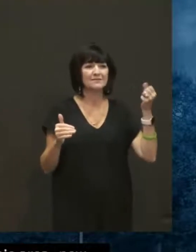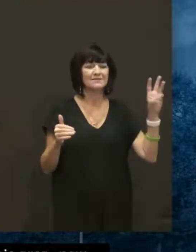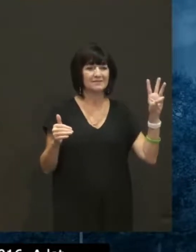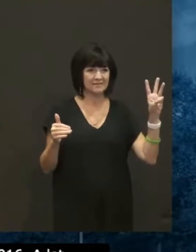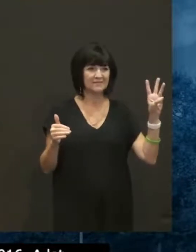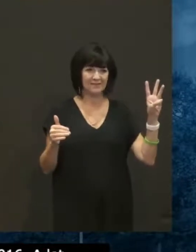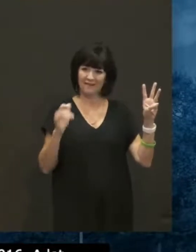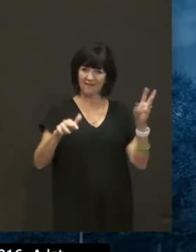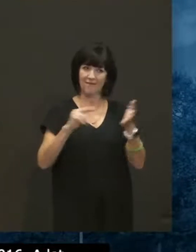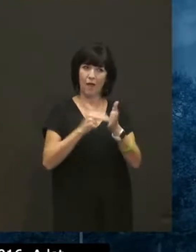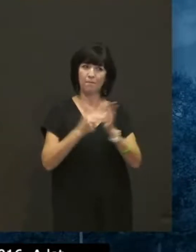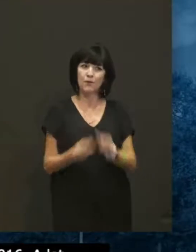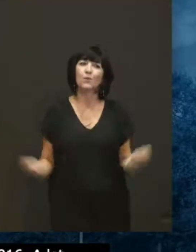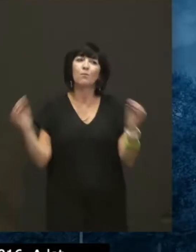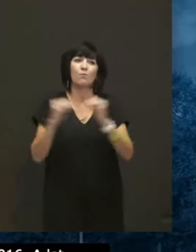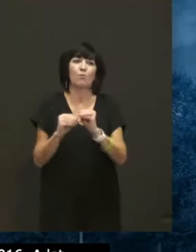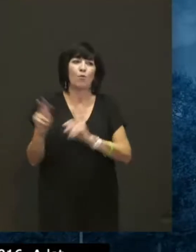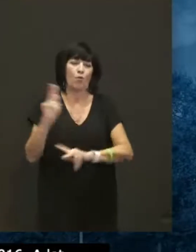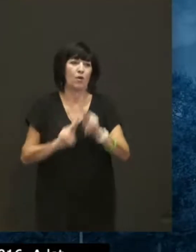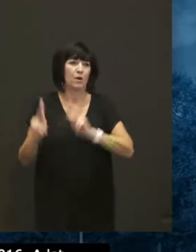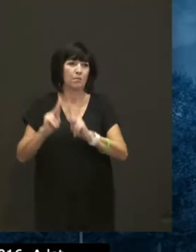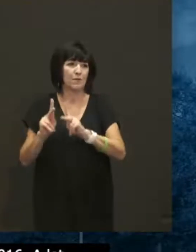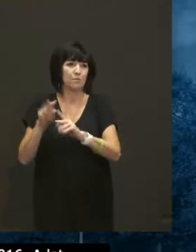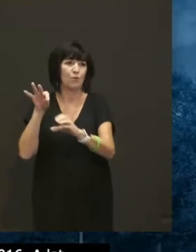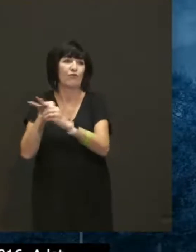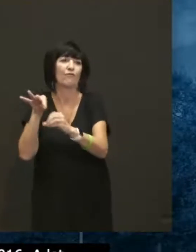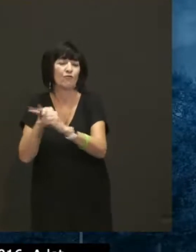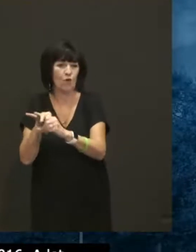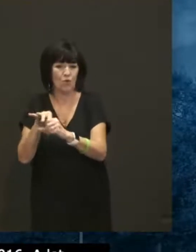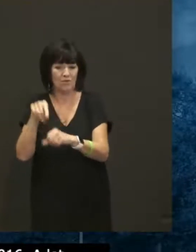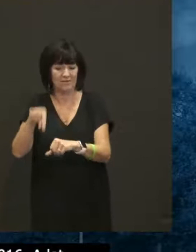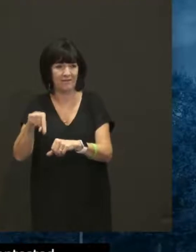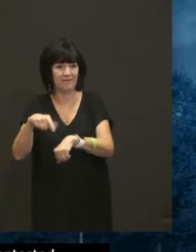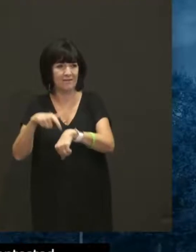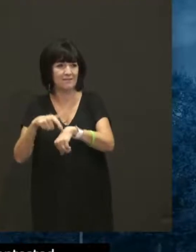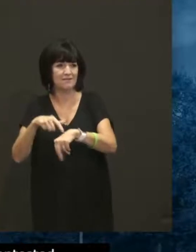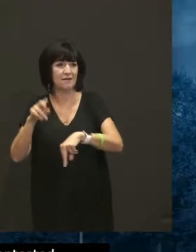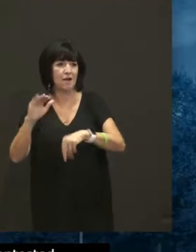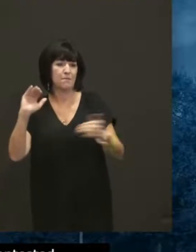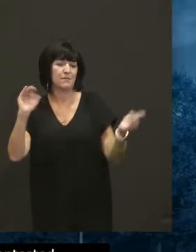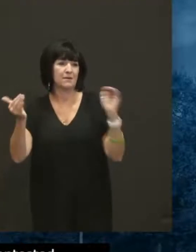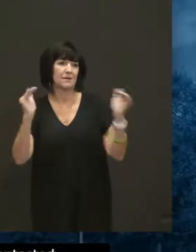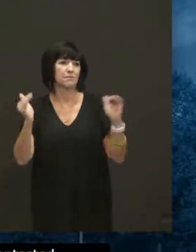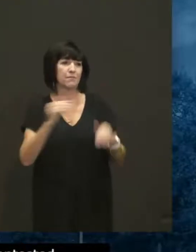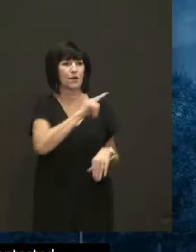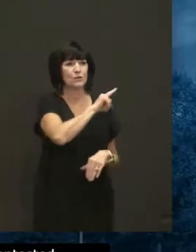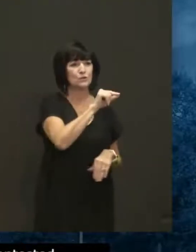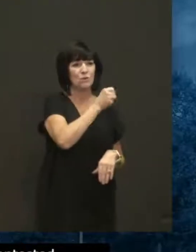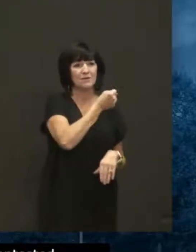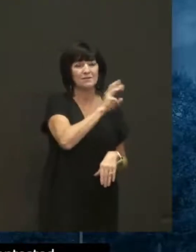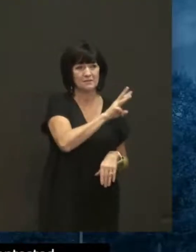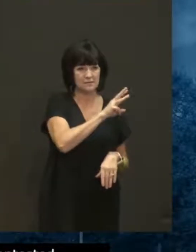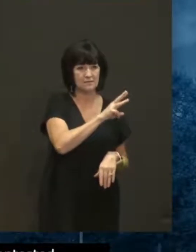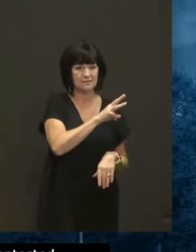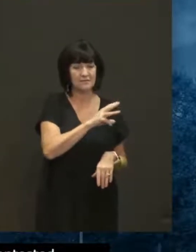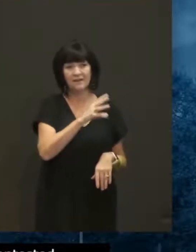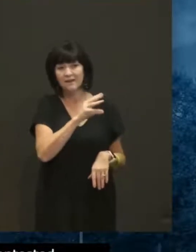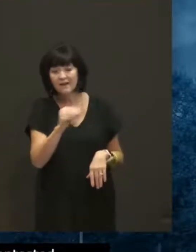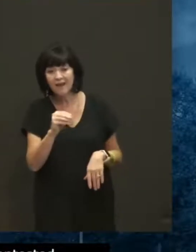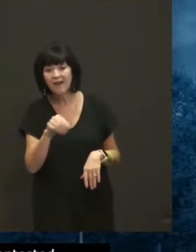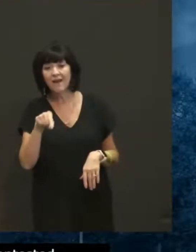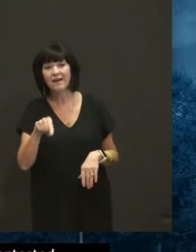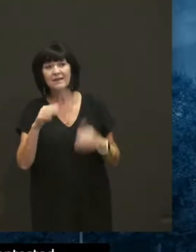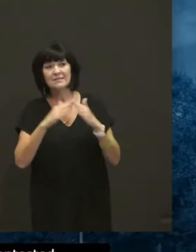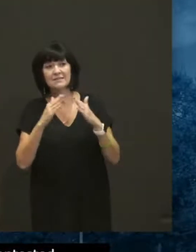more primary contested primaries this time around, and even in the city of Wilmington, 2,000 or 3,000 more people